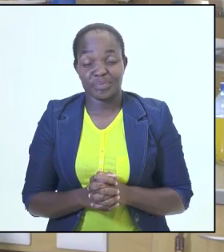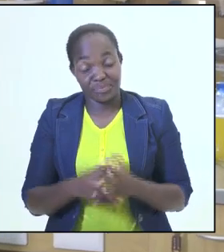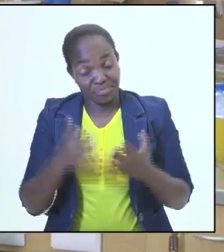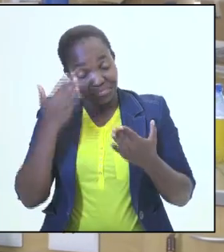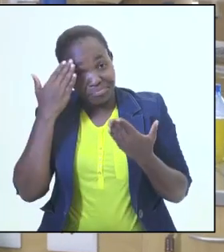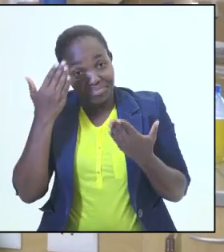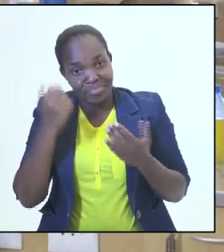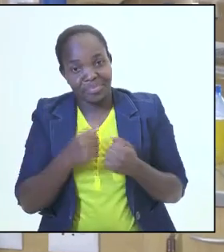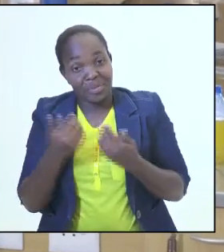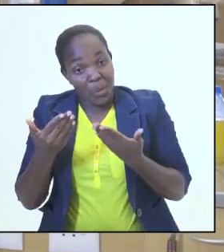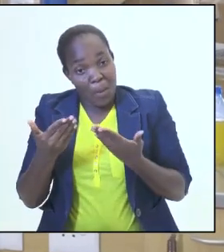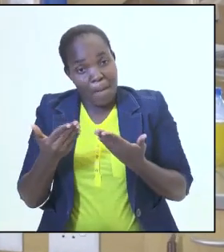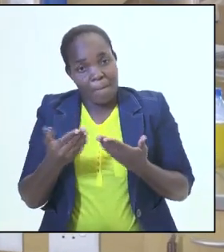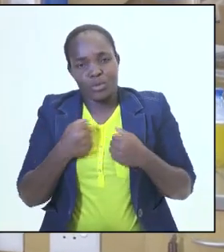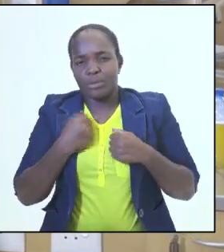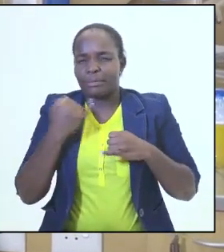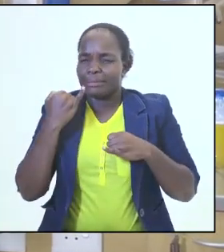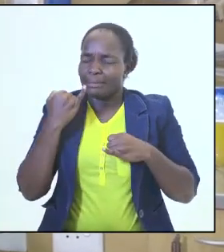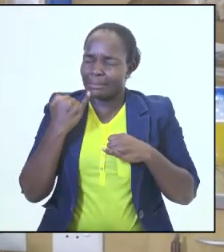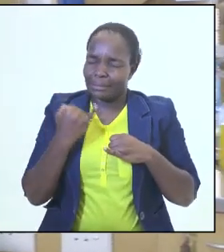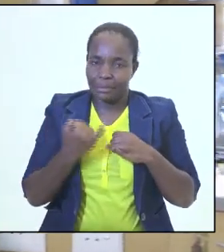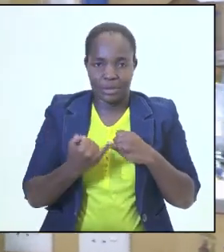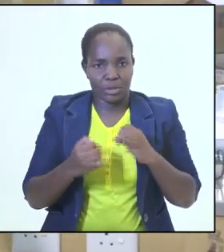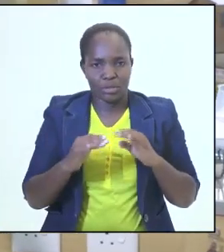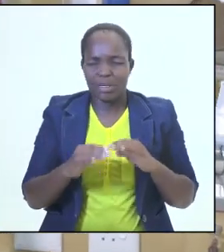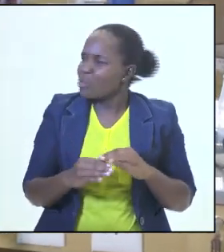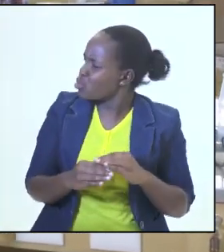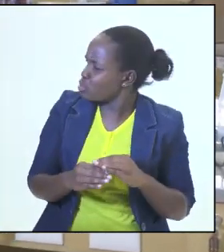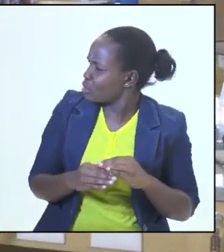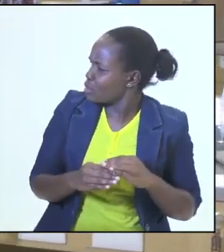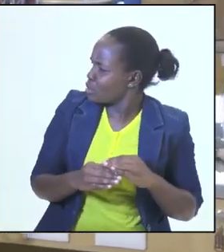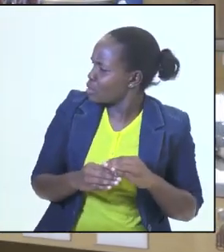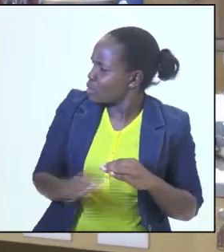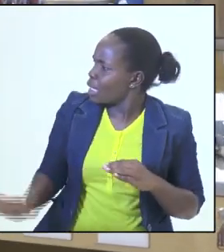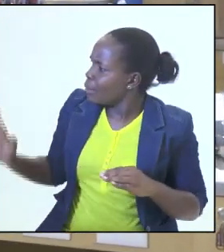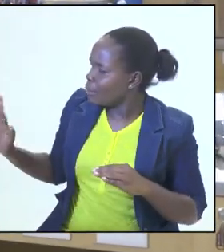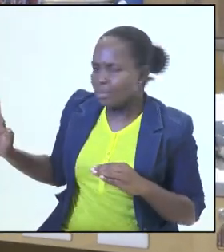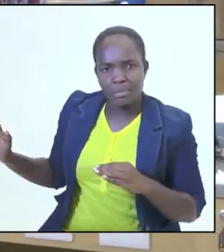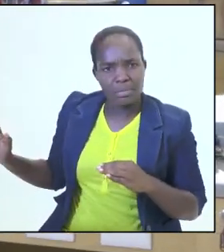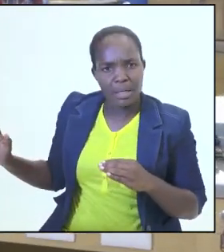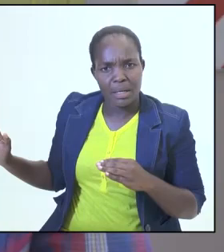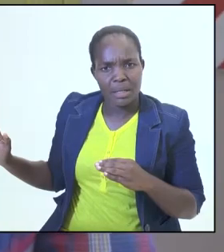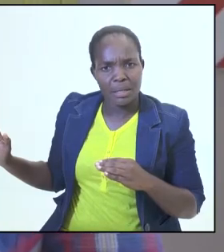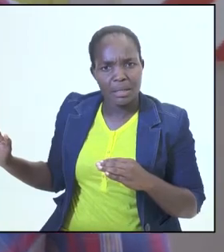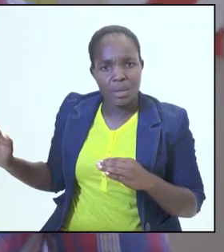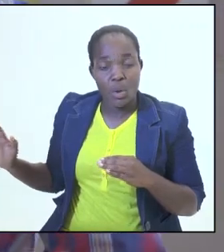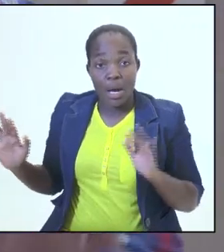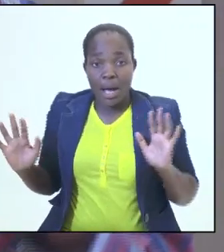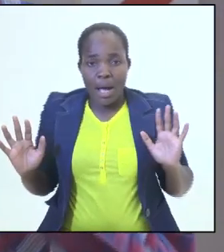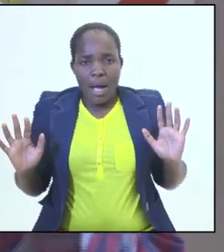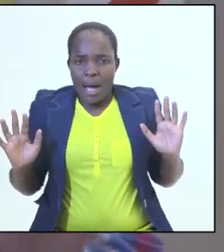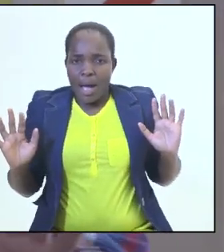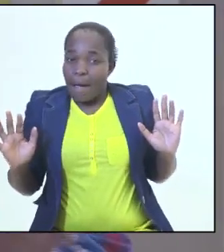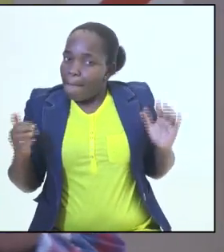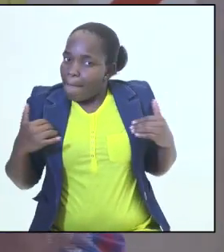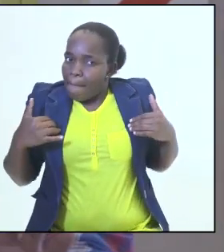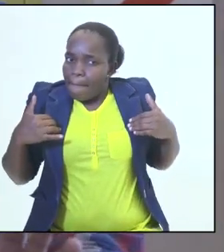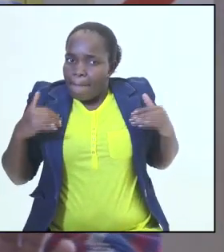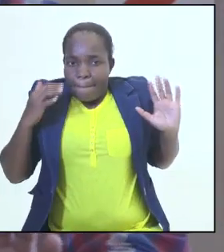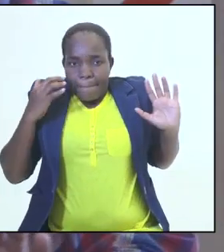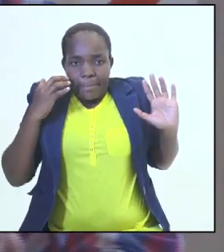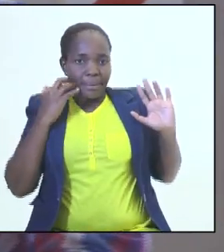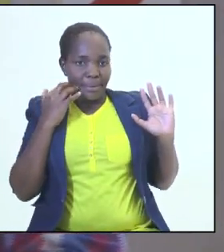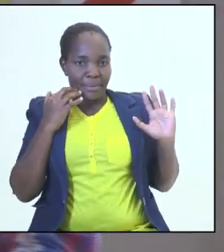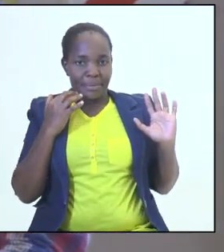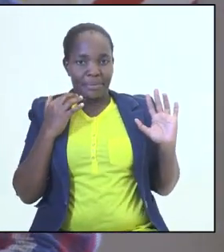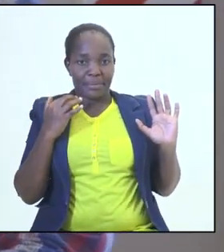Hello, and welcome to our last lesson. Hey, you can't just come in here. I was on air filming. Oh, I'm so